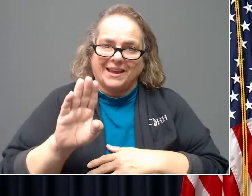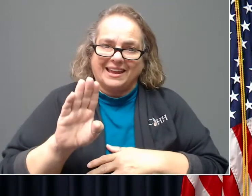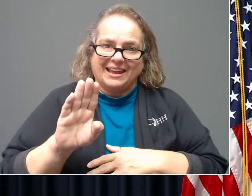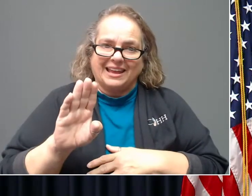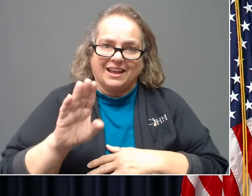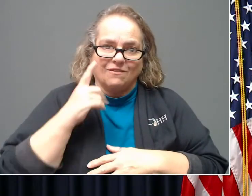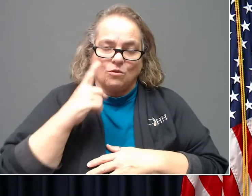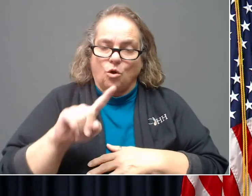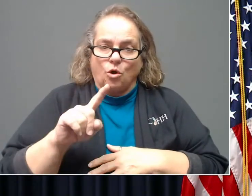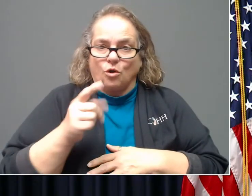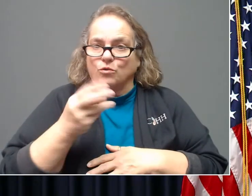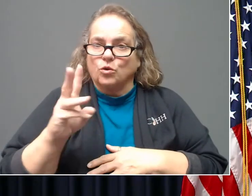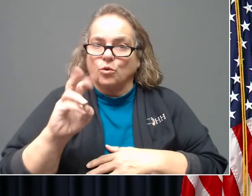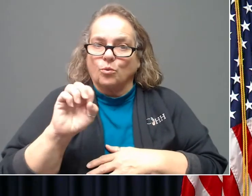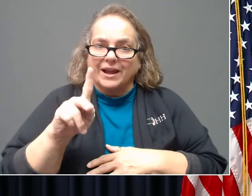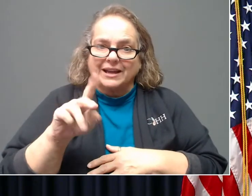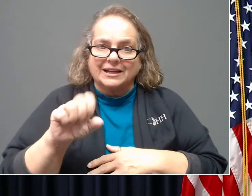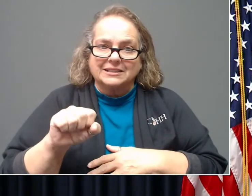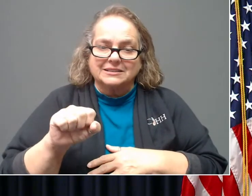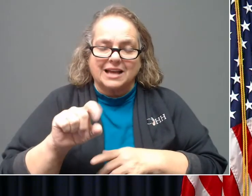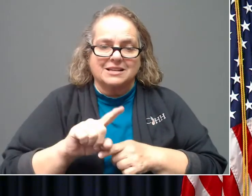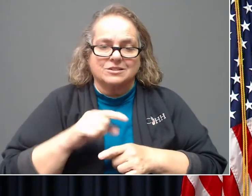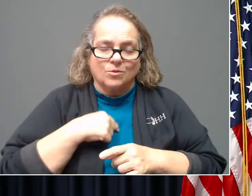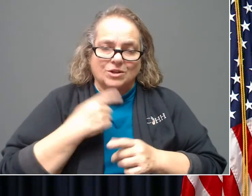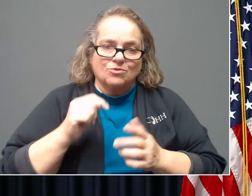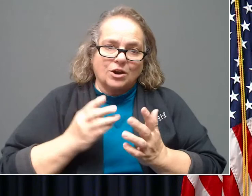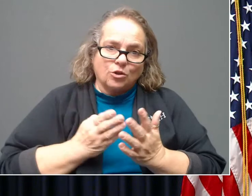weeks as we work through it. So